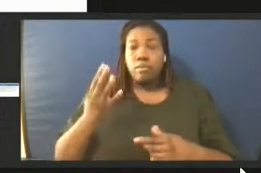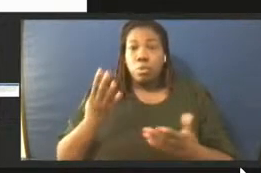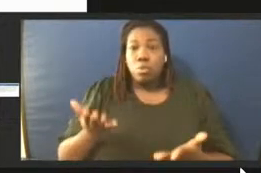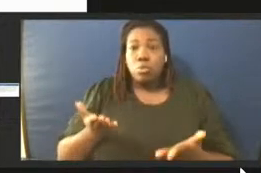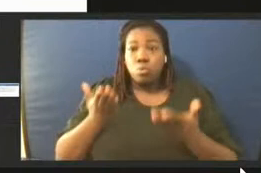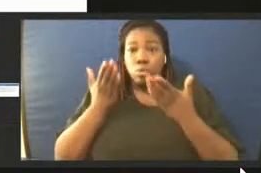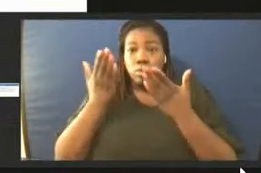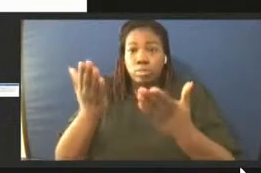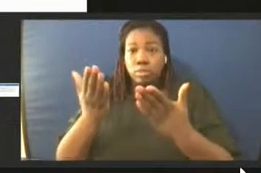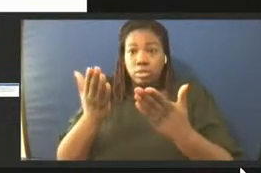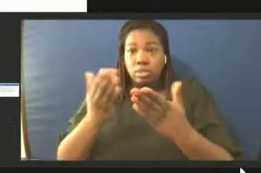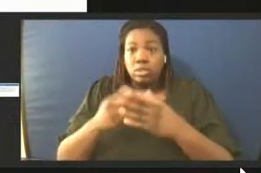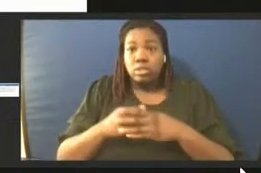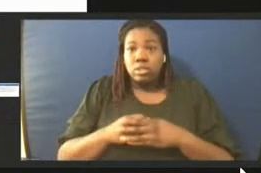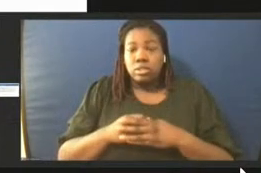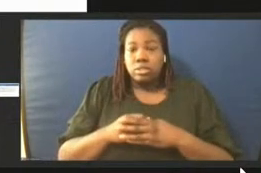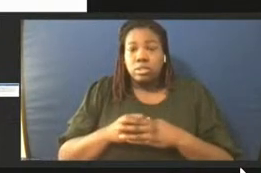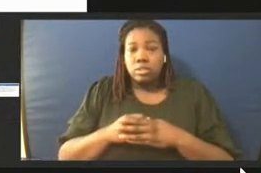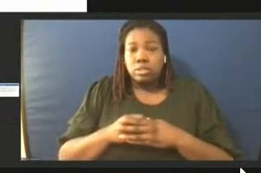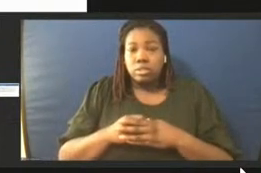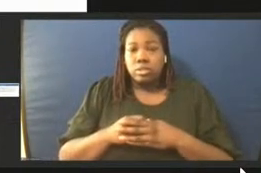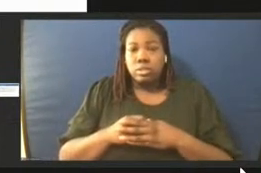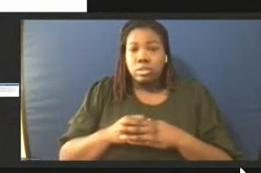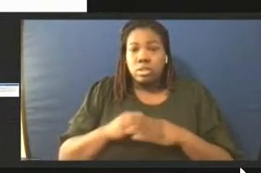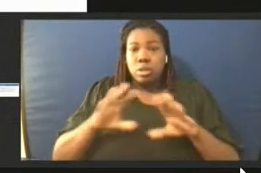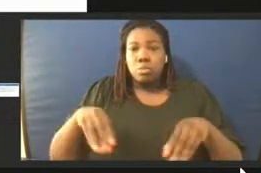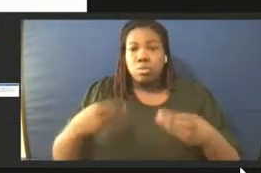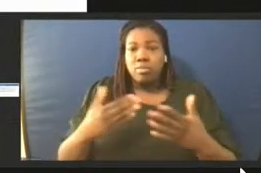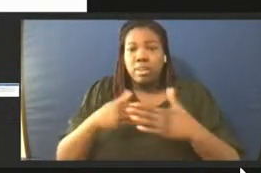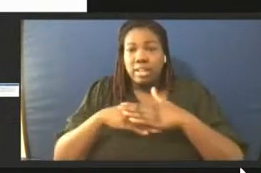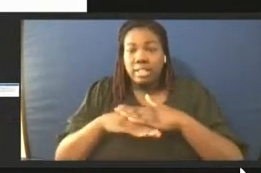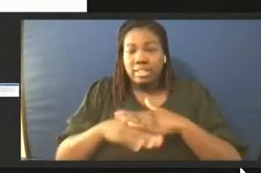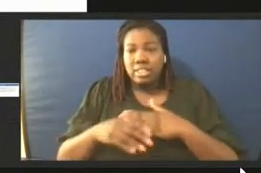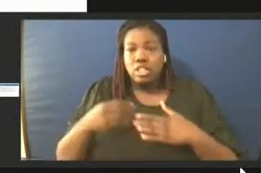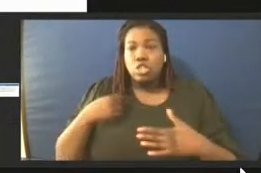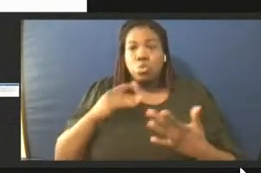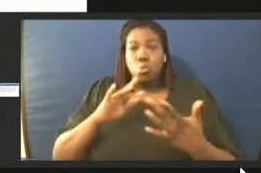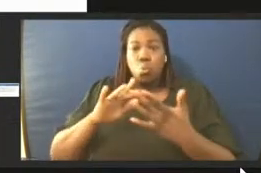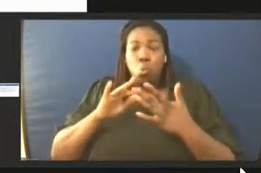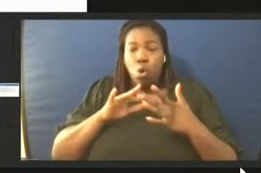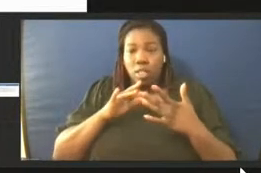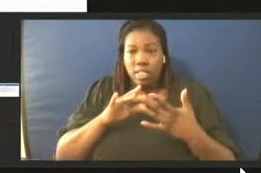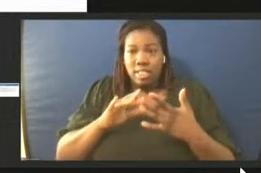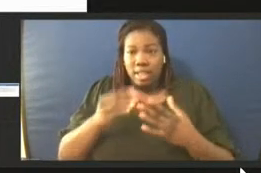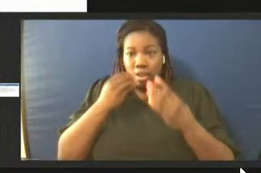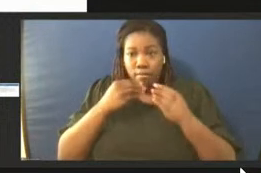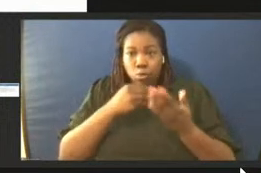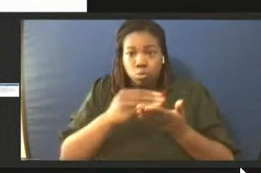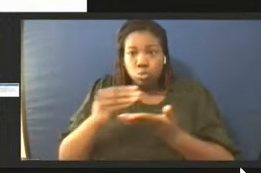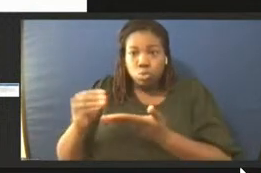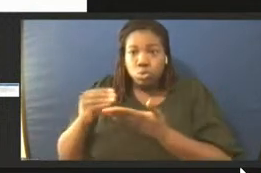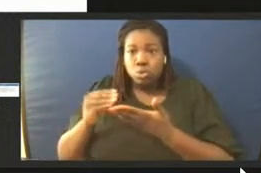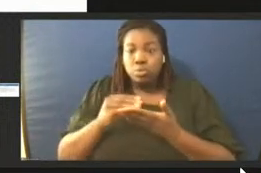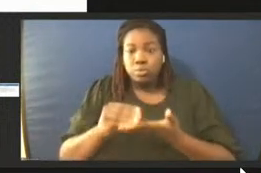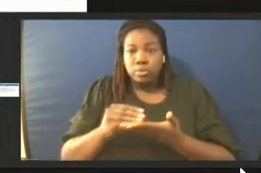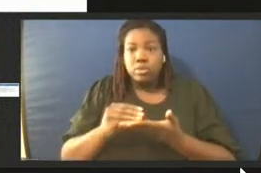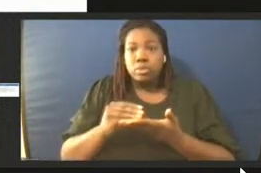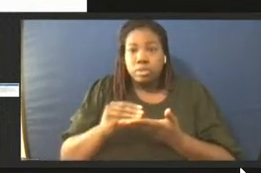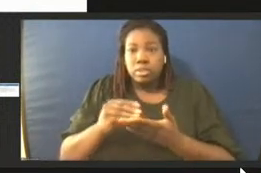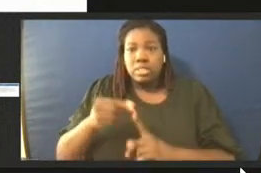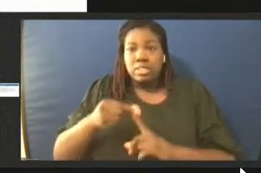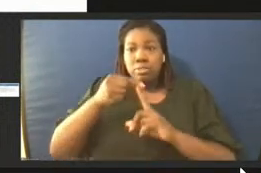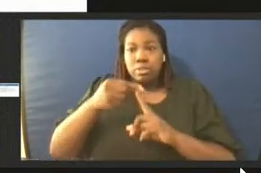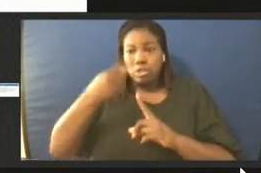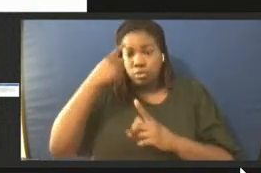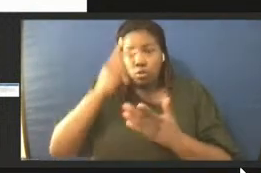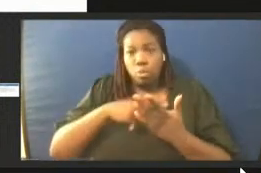recommendation is to expand access to online grocery shopping, especially for